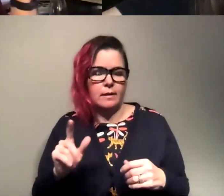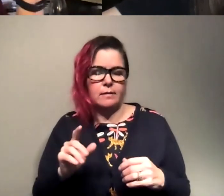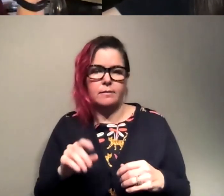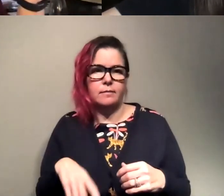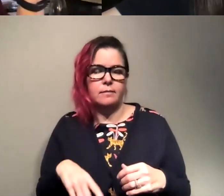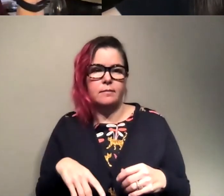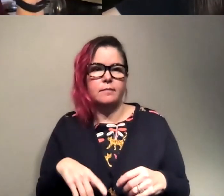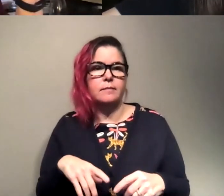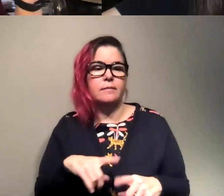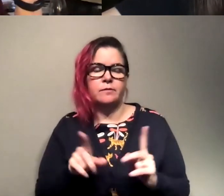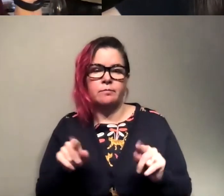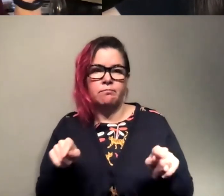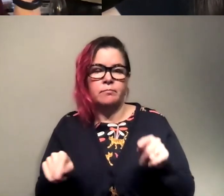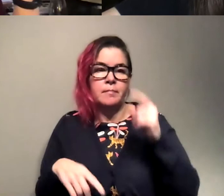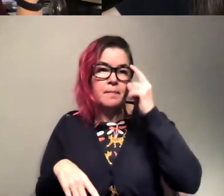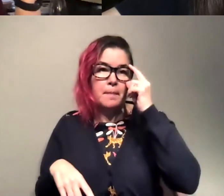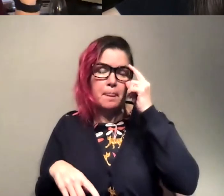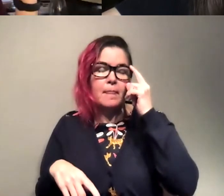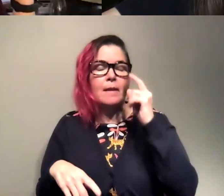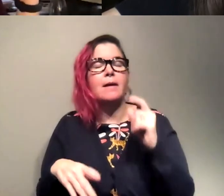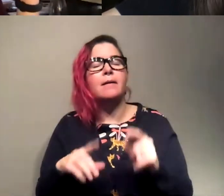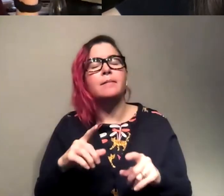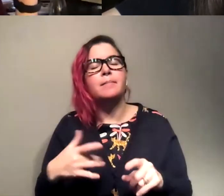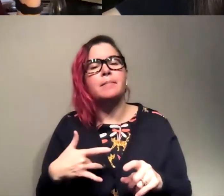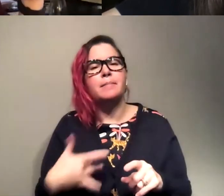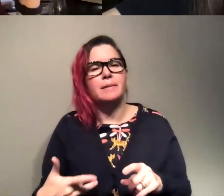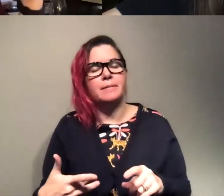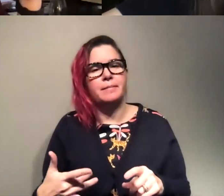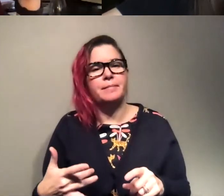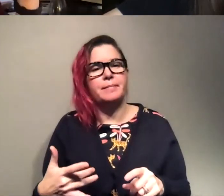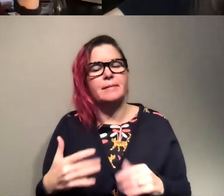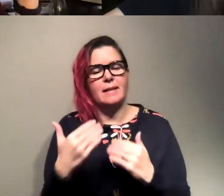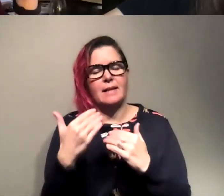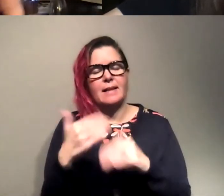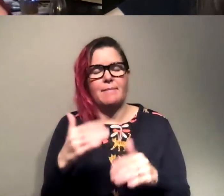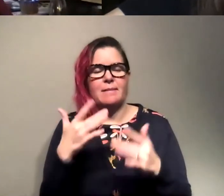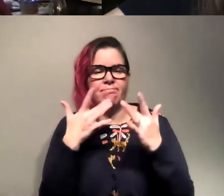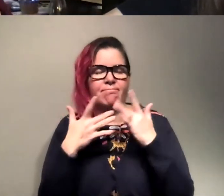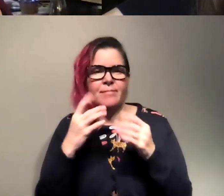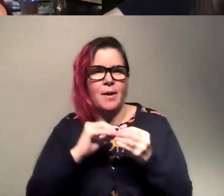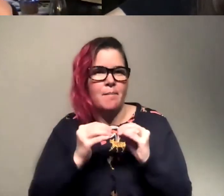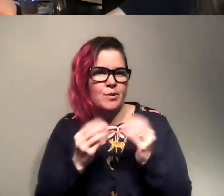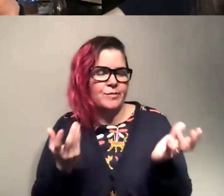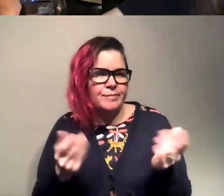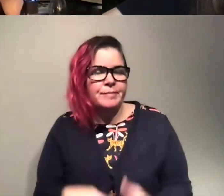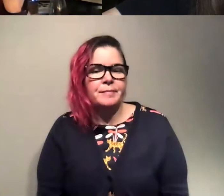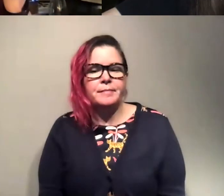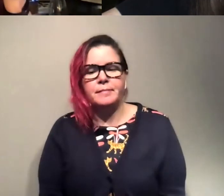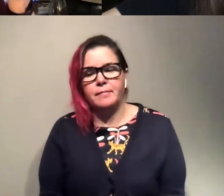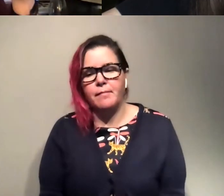But in a lot of cases, that's a limited number. So that's what